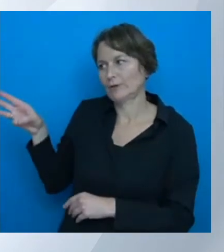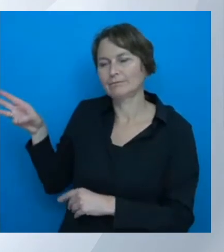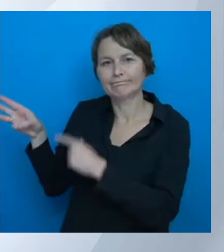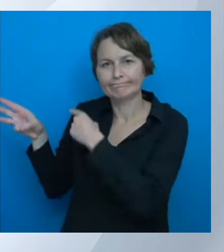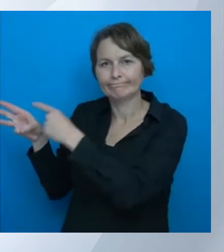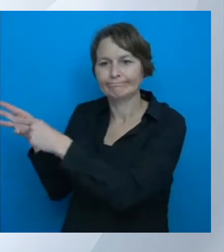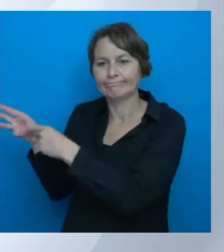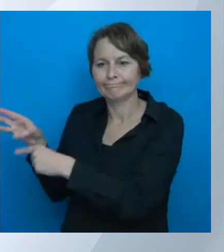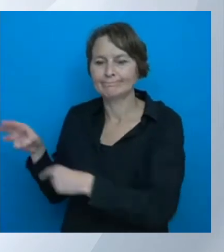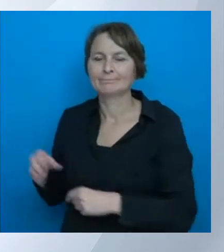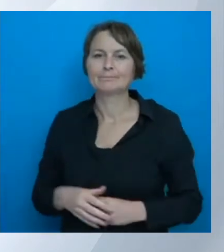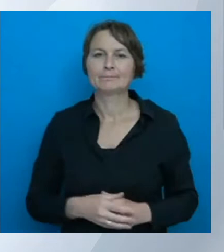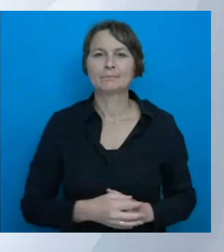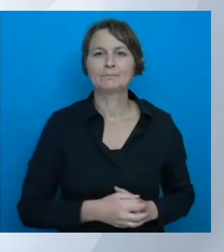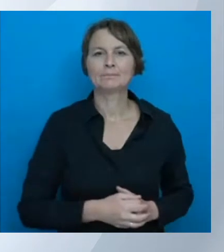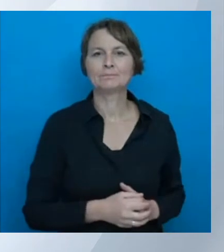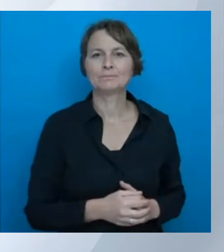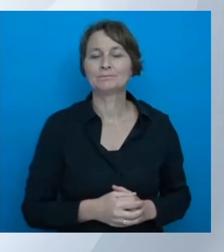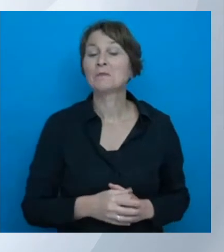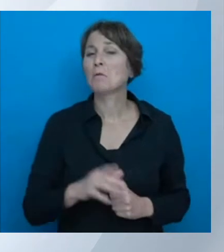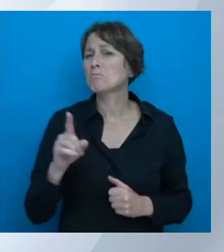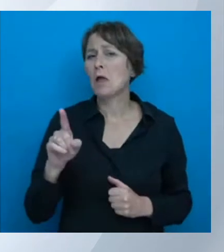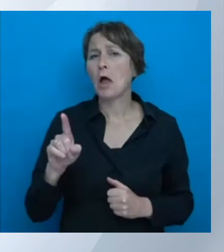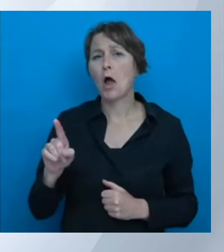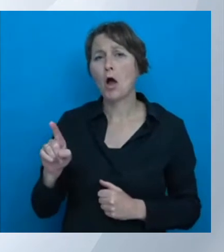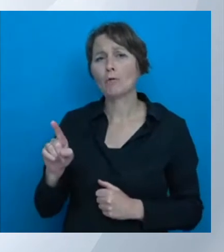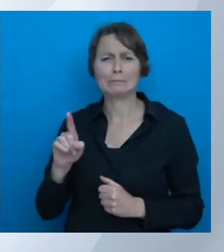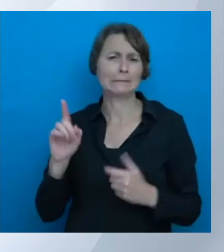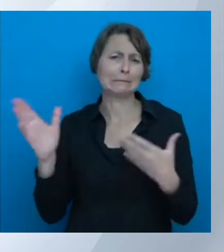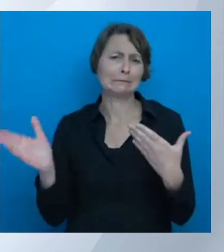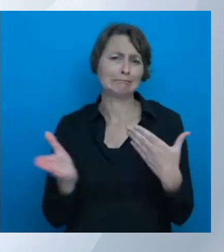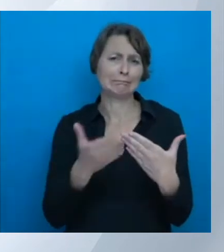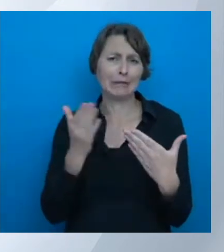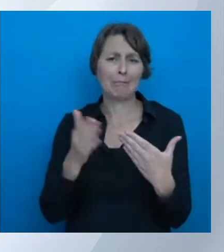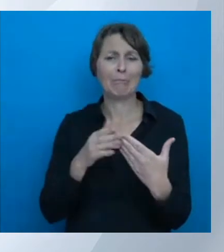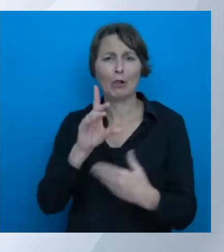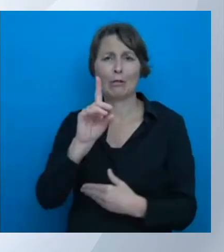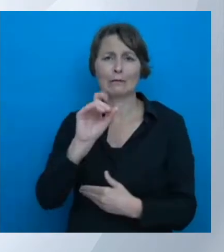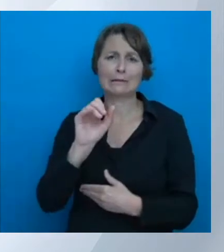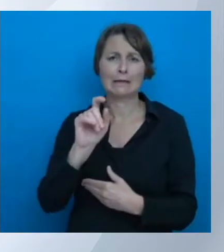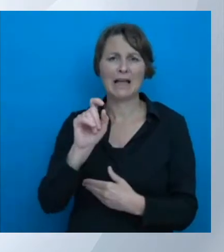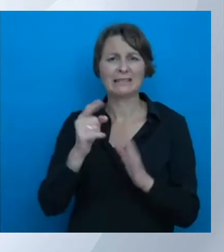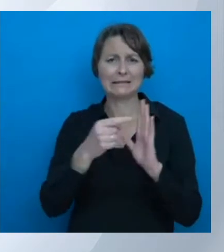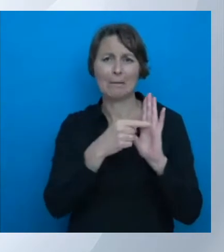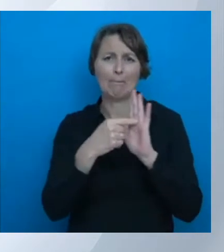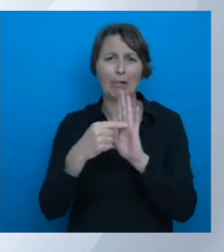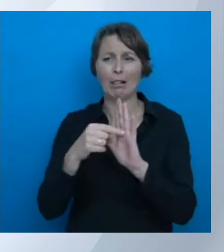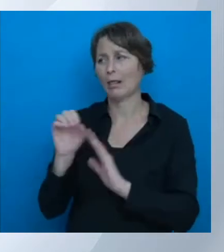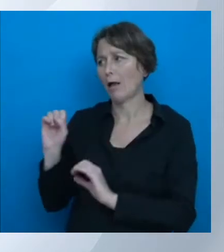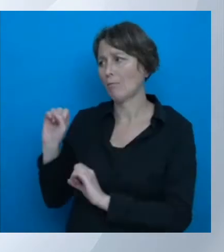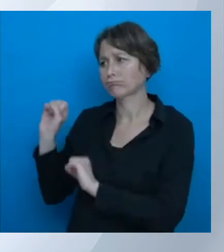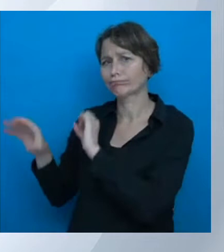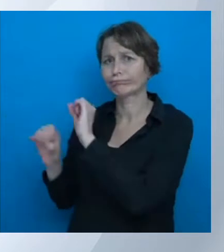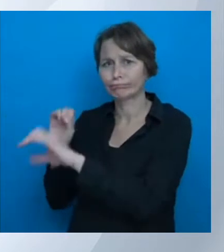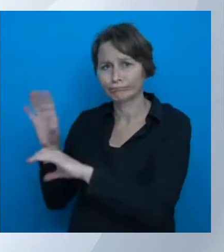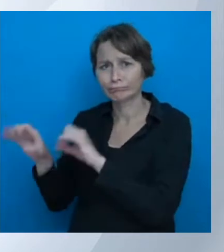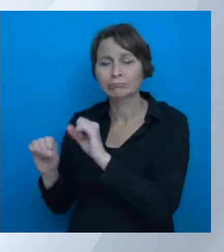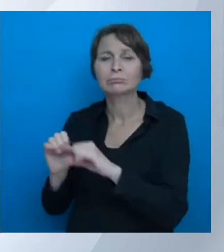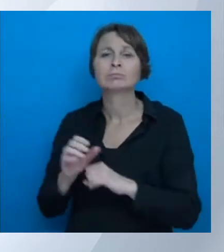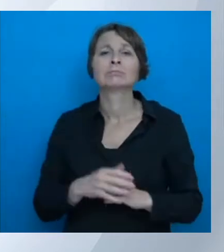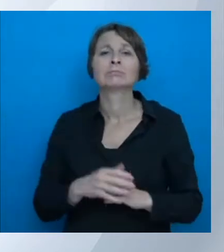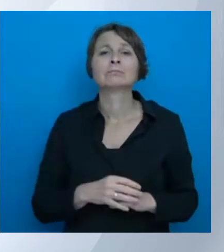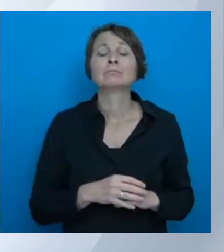Now let me post some sample data to it. So now I'm posting some sample data. I have a sample.http